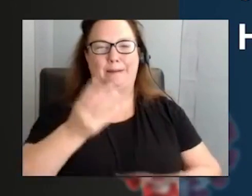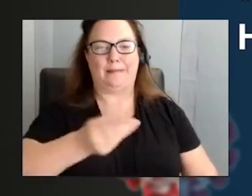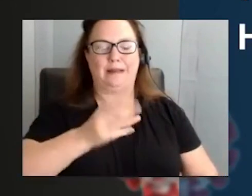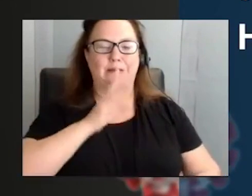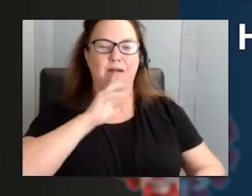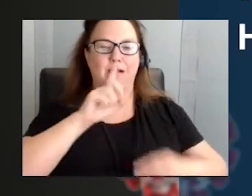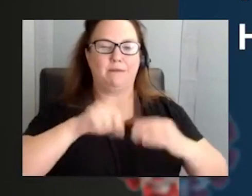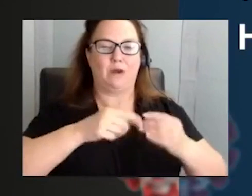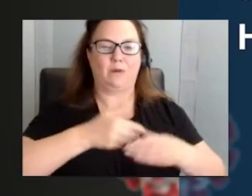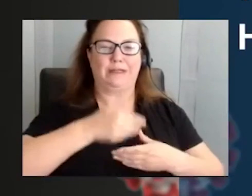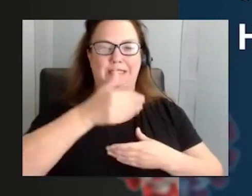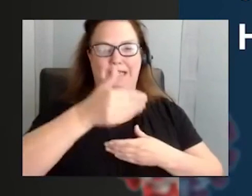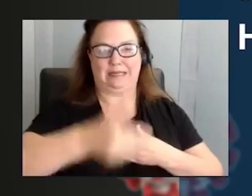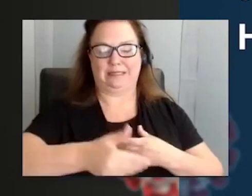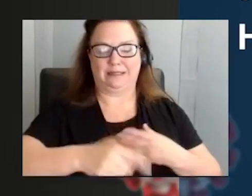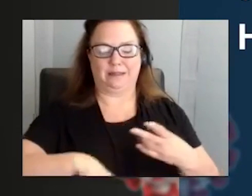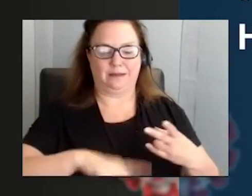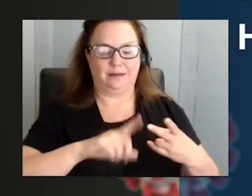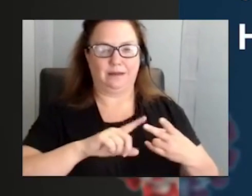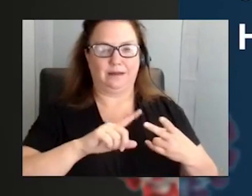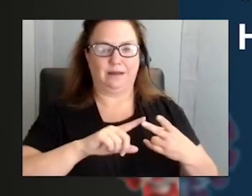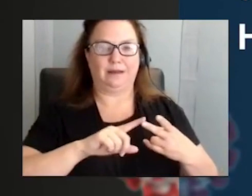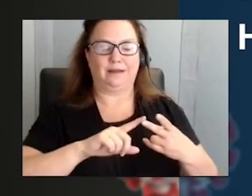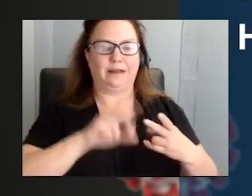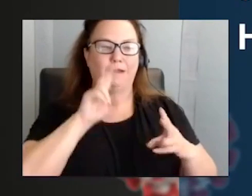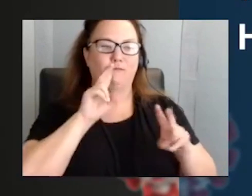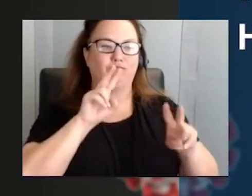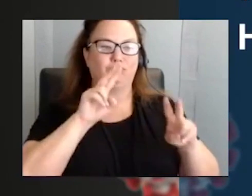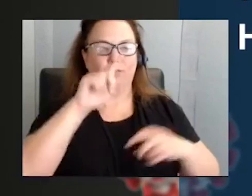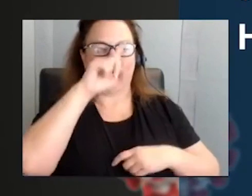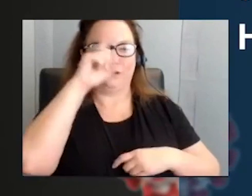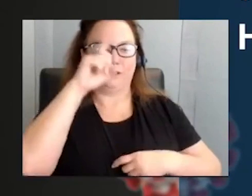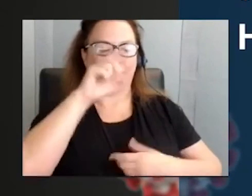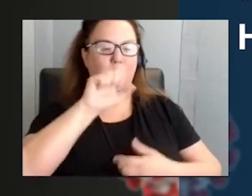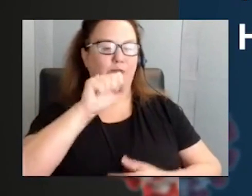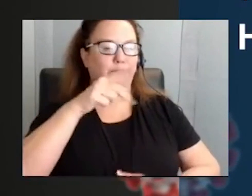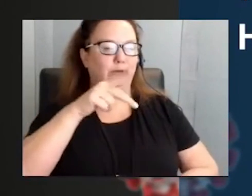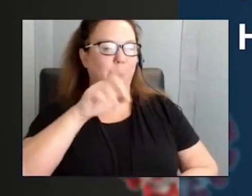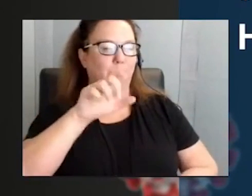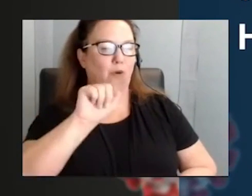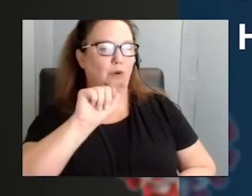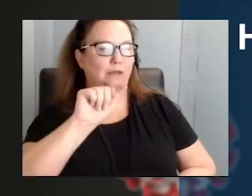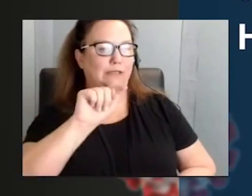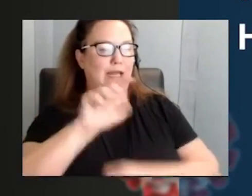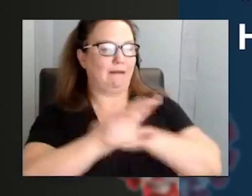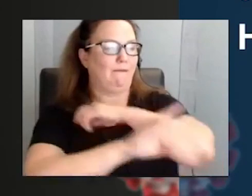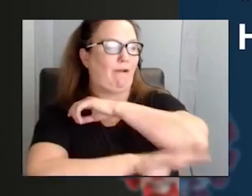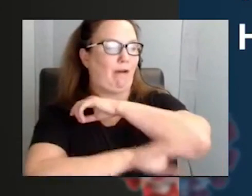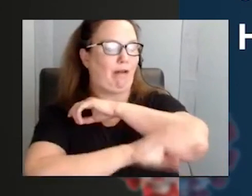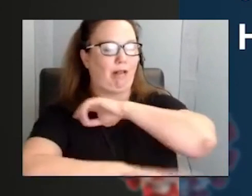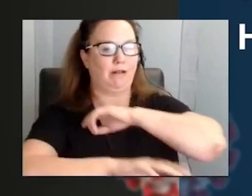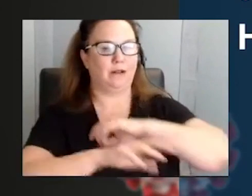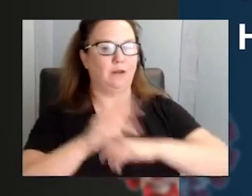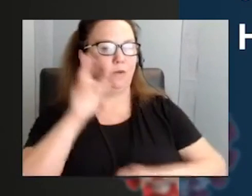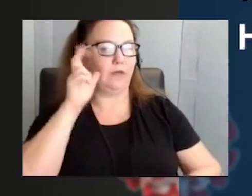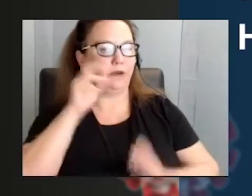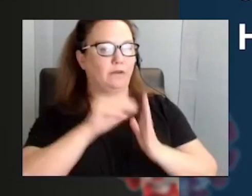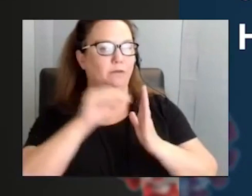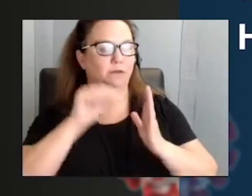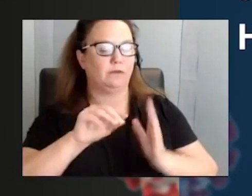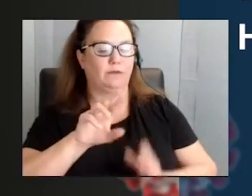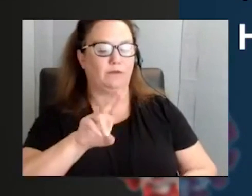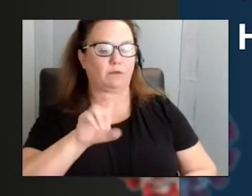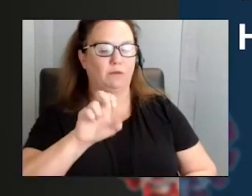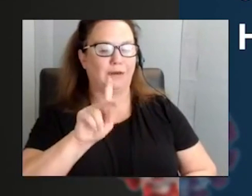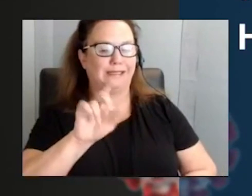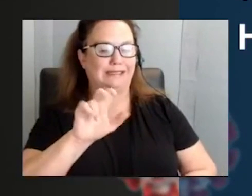next. Plus, he peers into the future for summer sports and getting back to school in the fall. We'll also hear from students at Ruskin High School in the Hickman